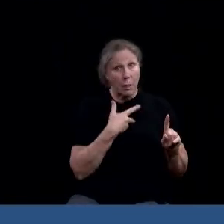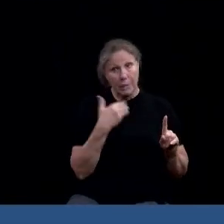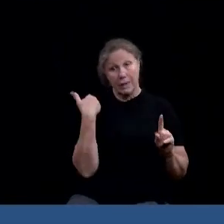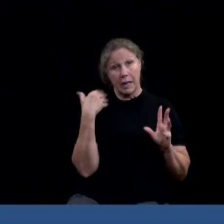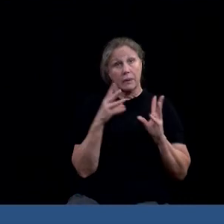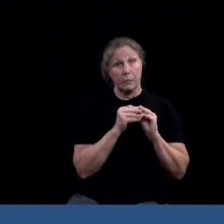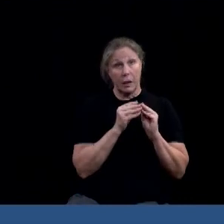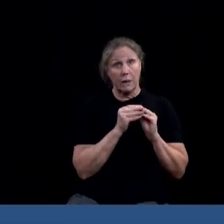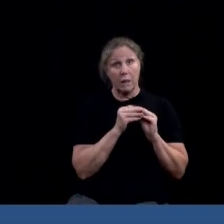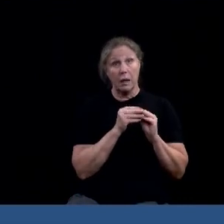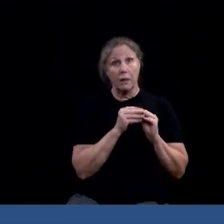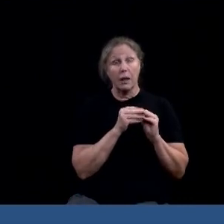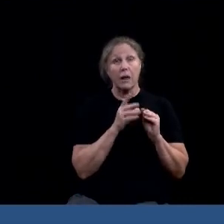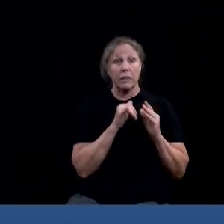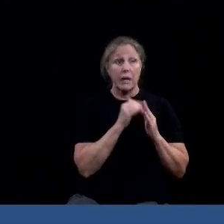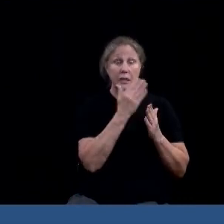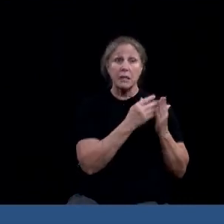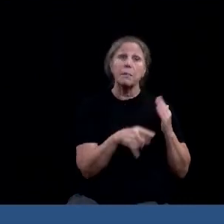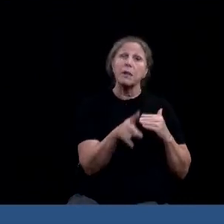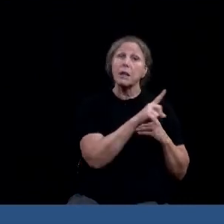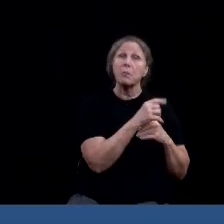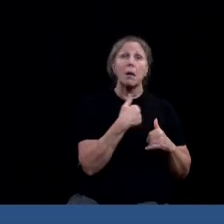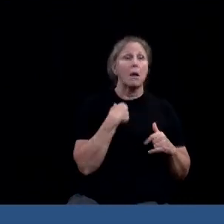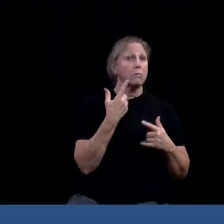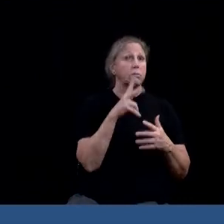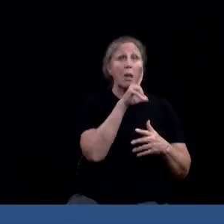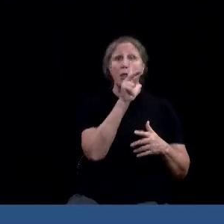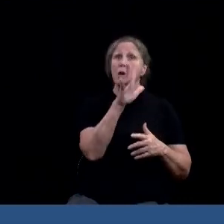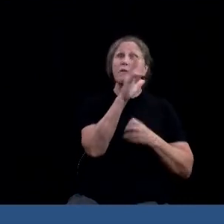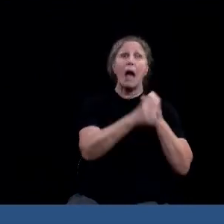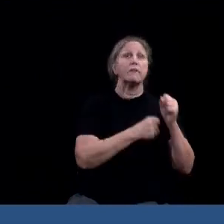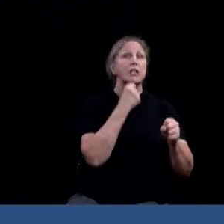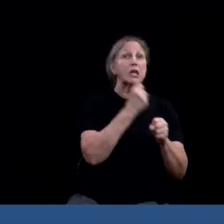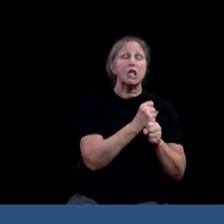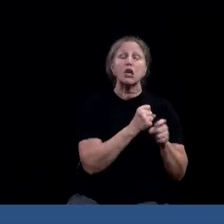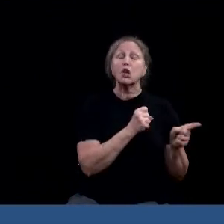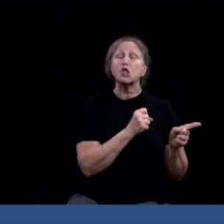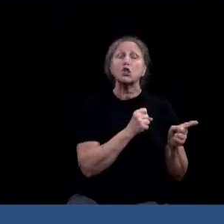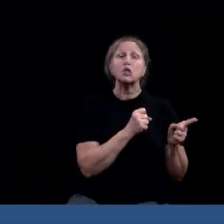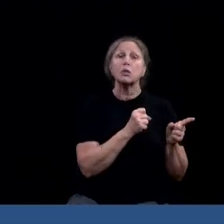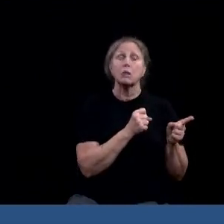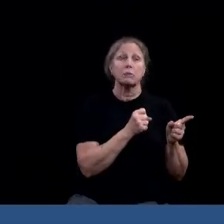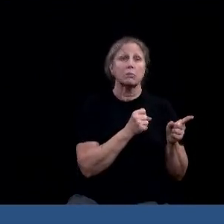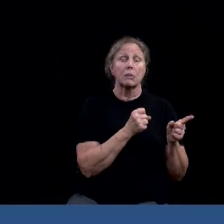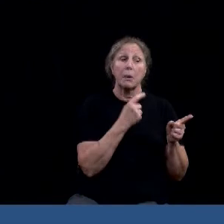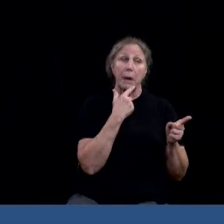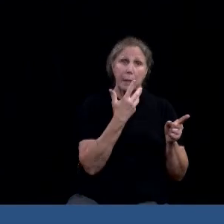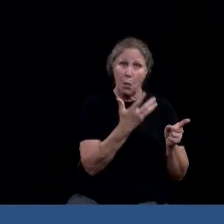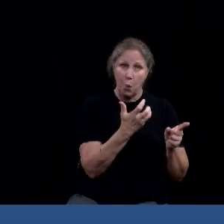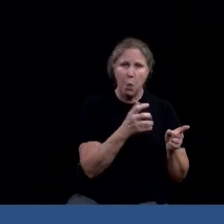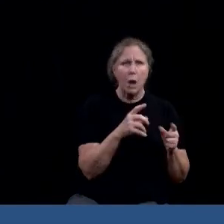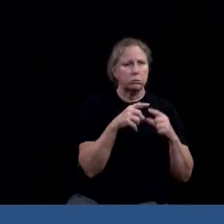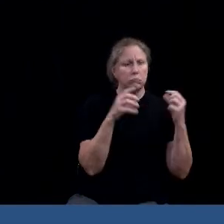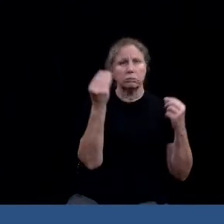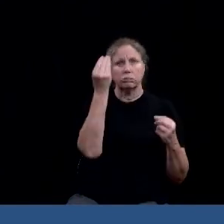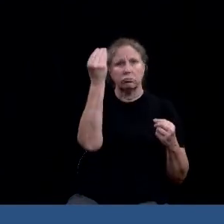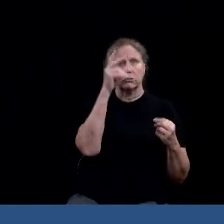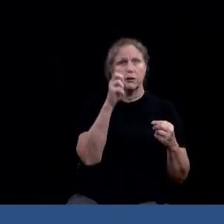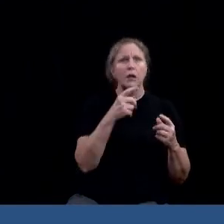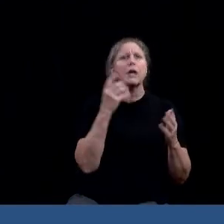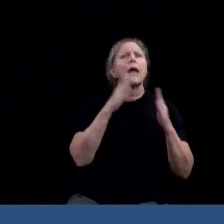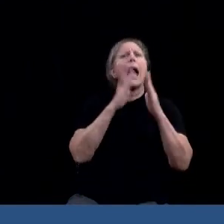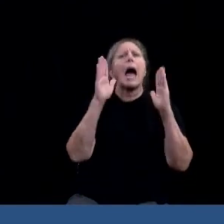for almost 35 years, but they want that voucher so they can rent a house. They've always wanted to be in a house, not an